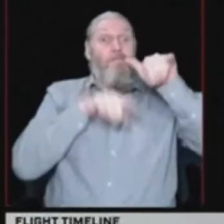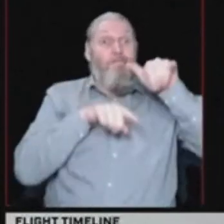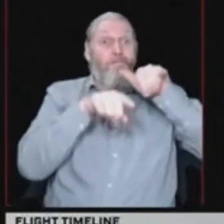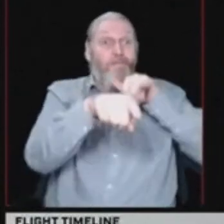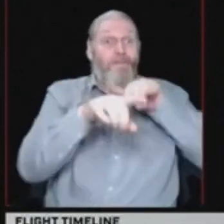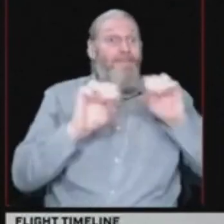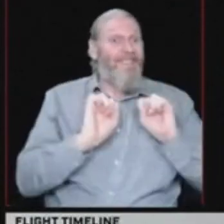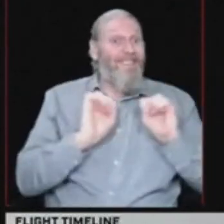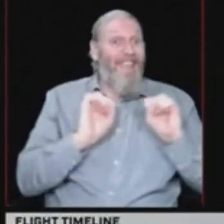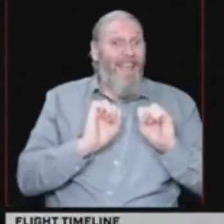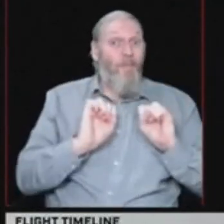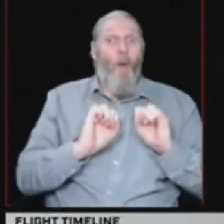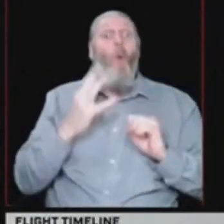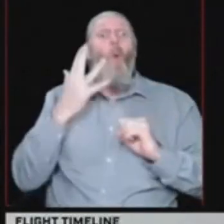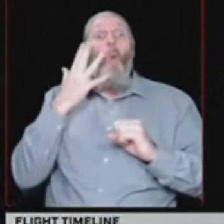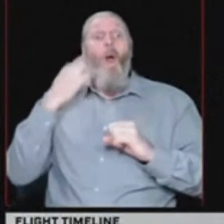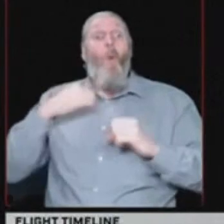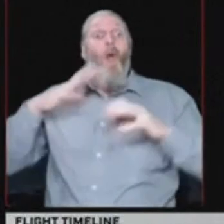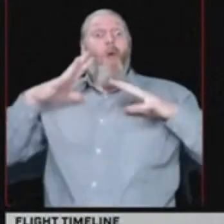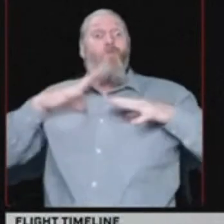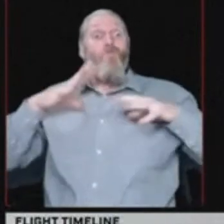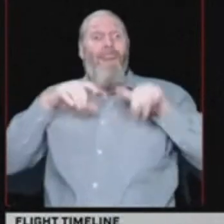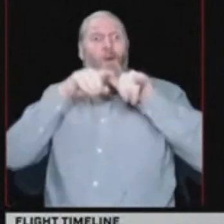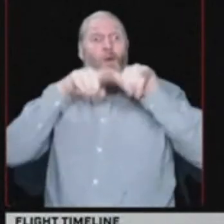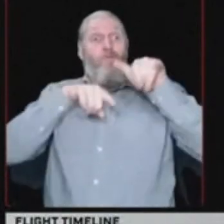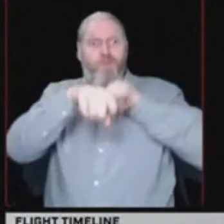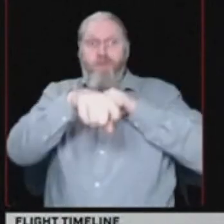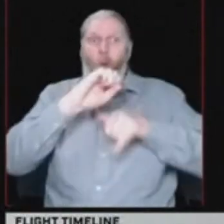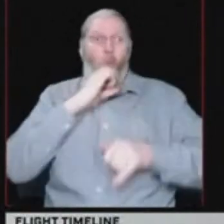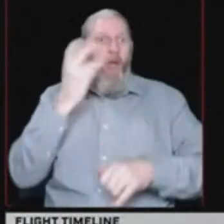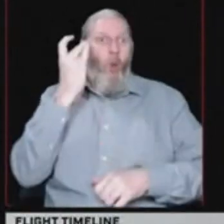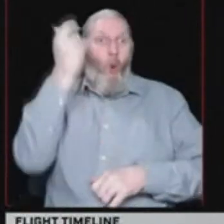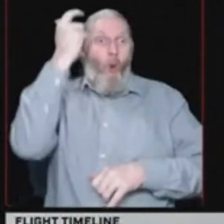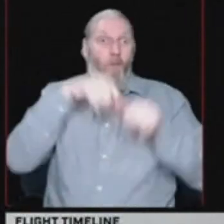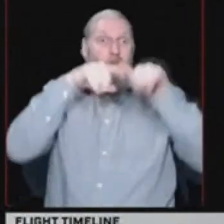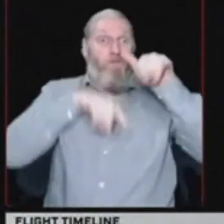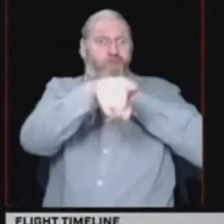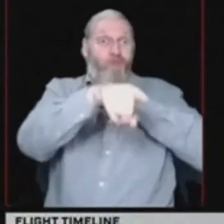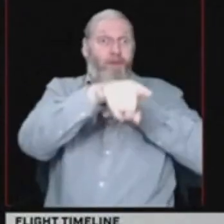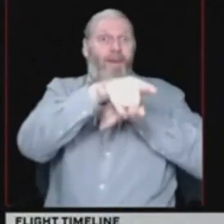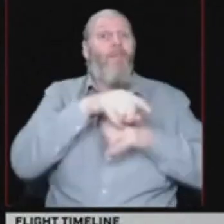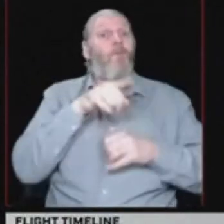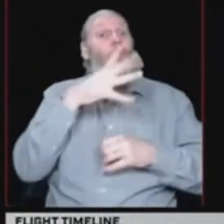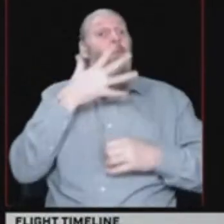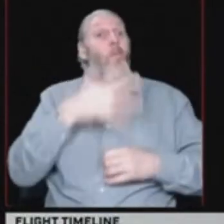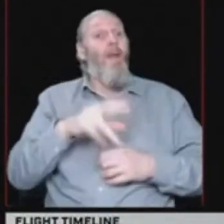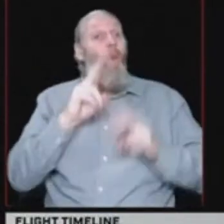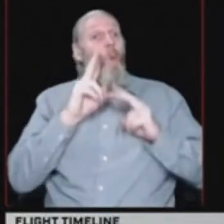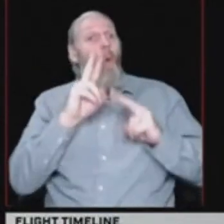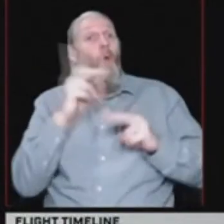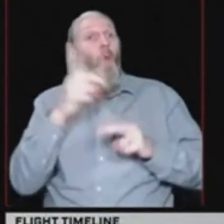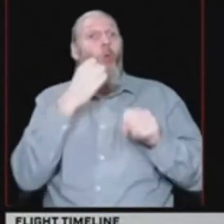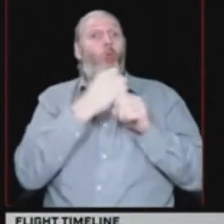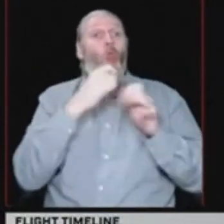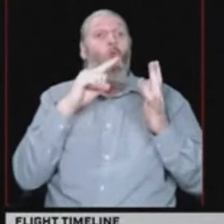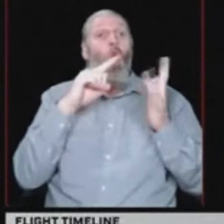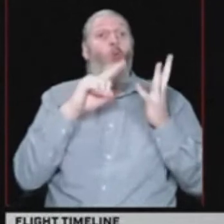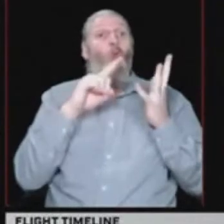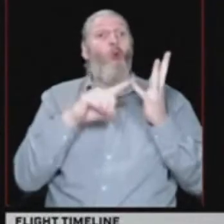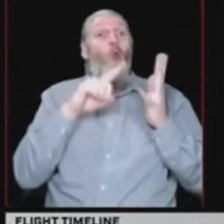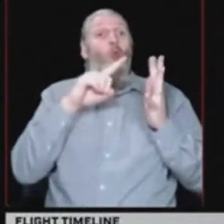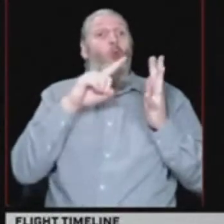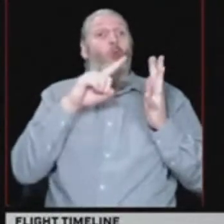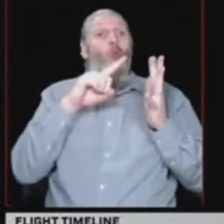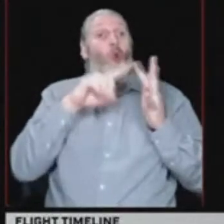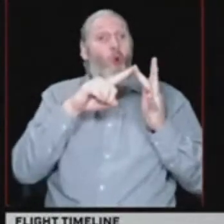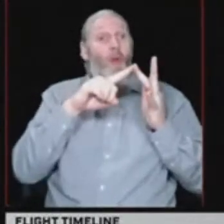light that candle, things are going to happen very, very quickly. For those that have been watching our GUI, you can see that all of our